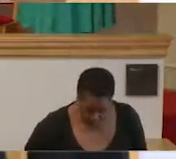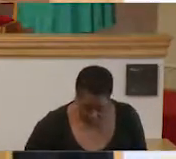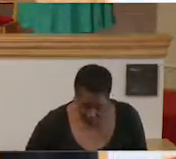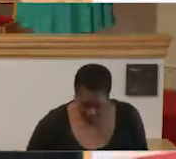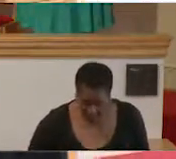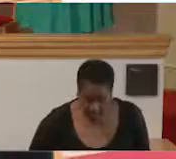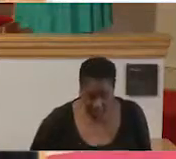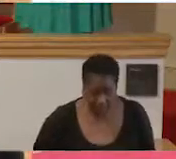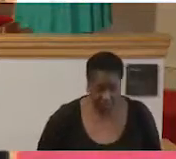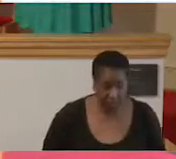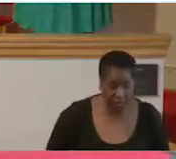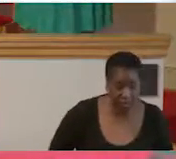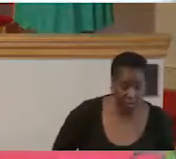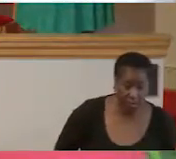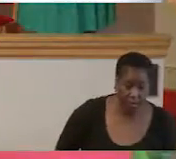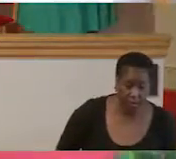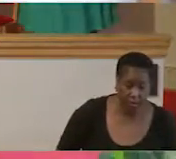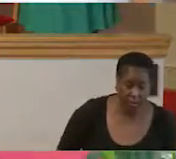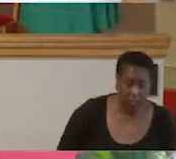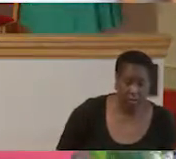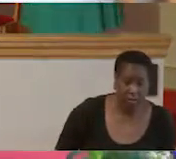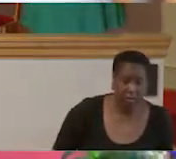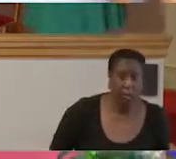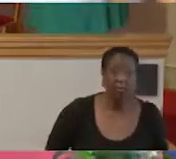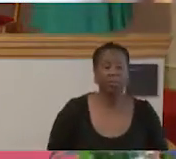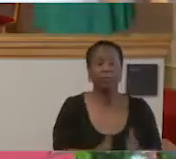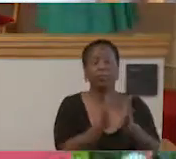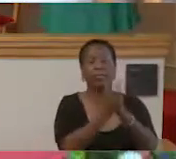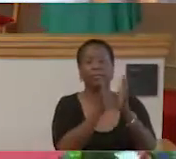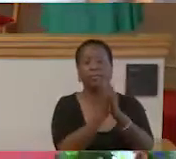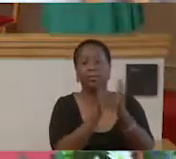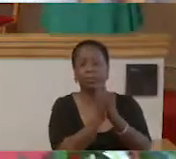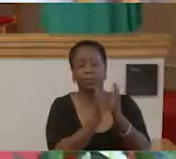Come on and give him glory. Give him praise.